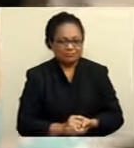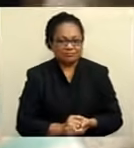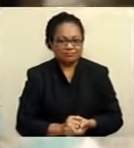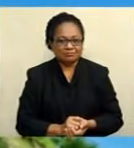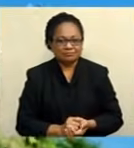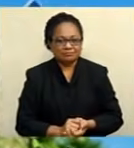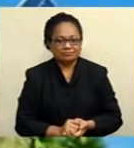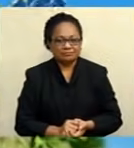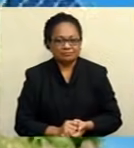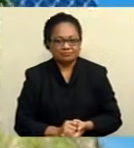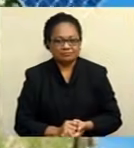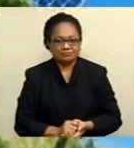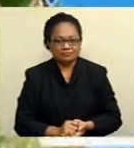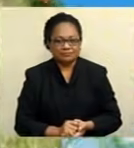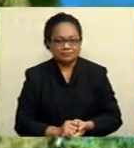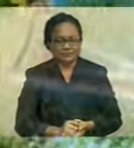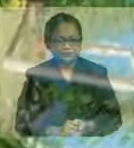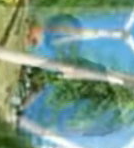crisis.